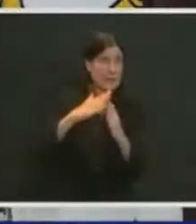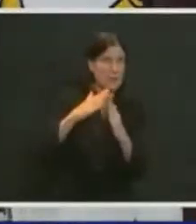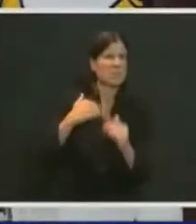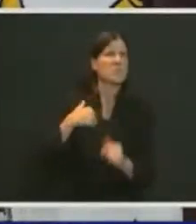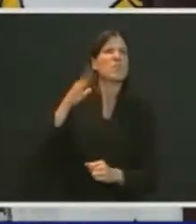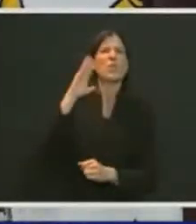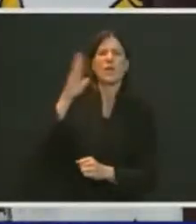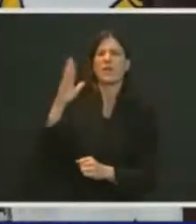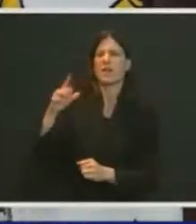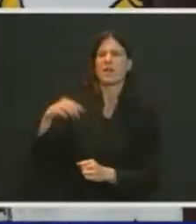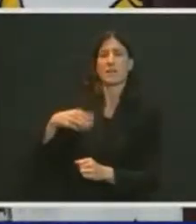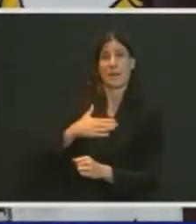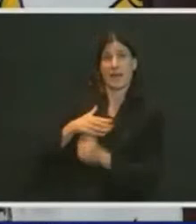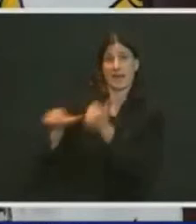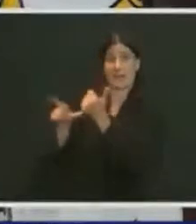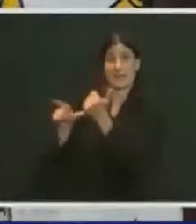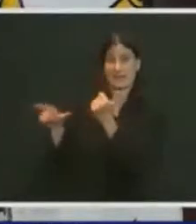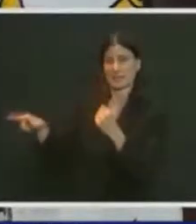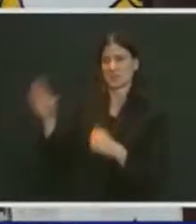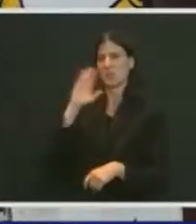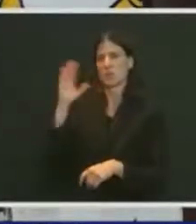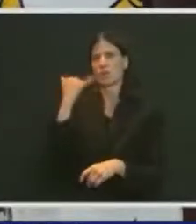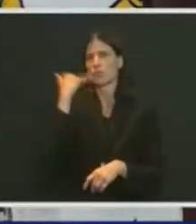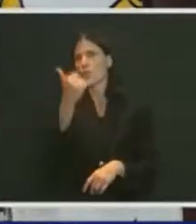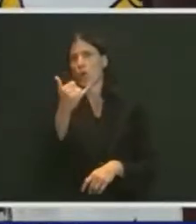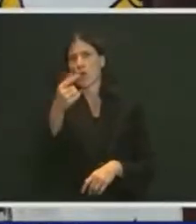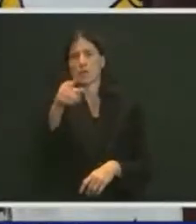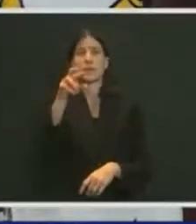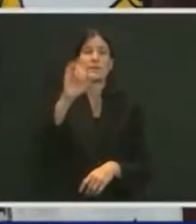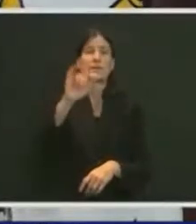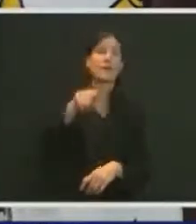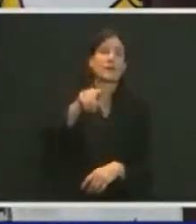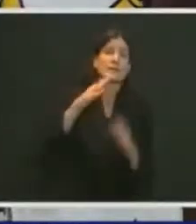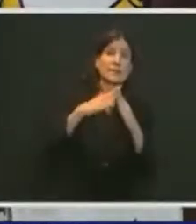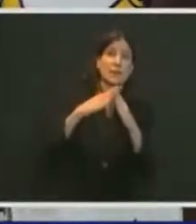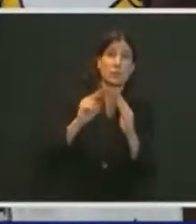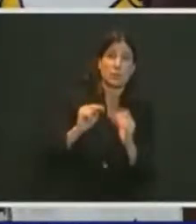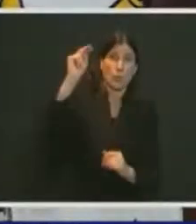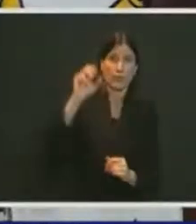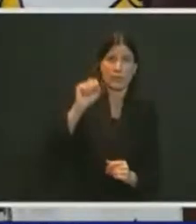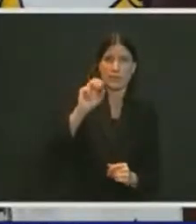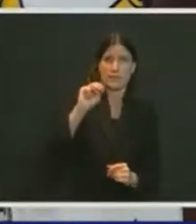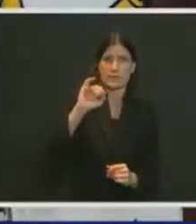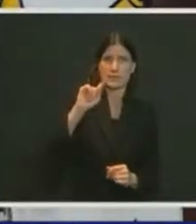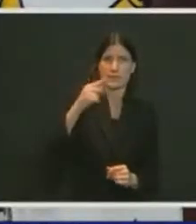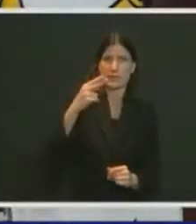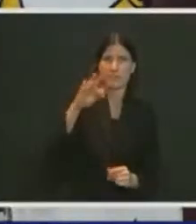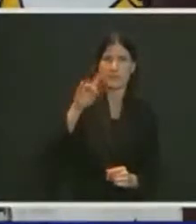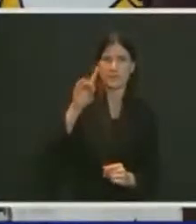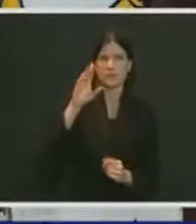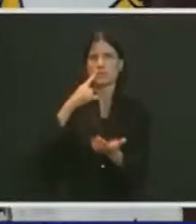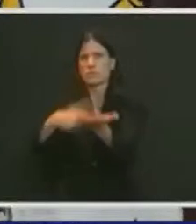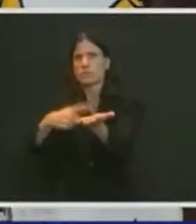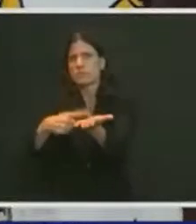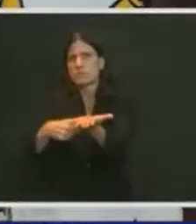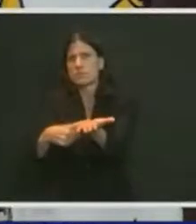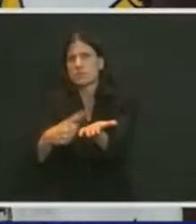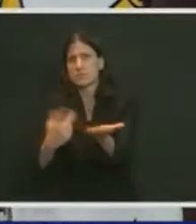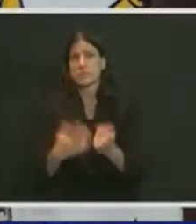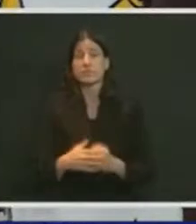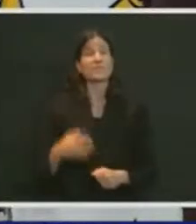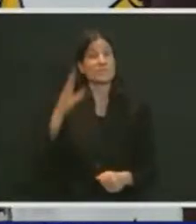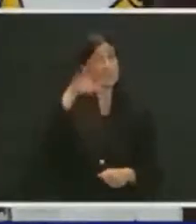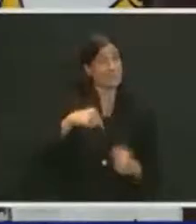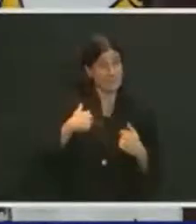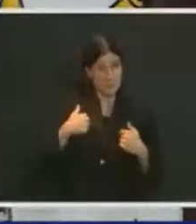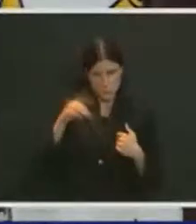Smithfield? Because you're right. To answer your question, we have a call daily with mayors and town leaders. We have calls weekly